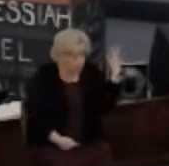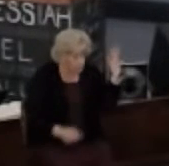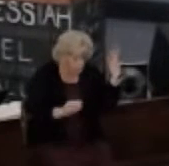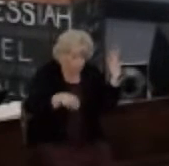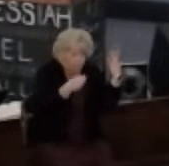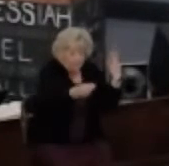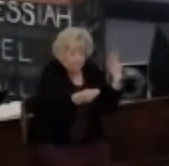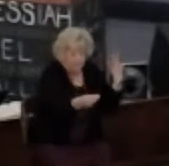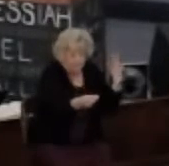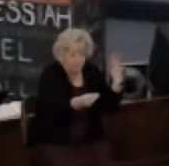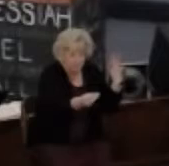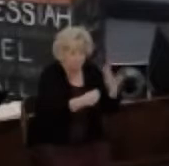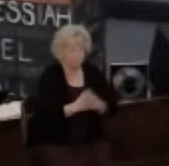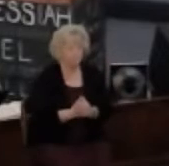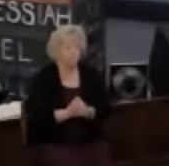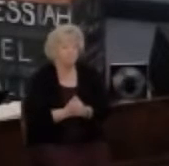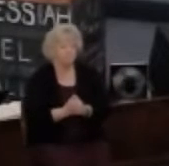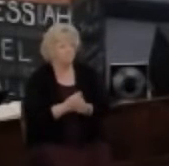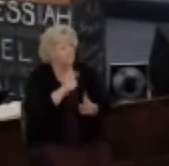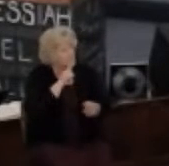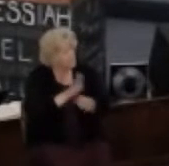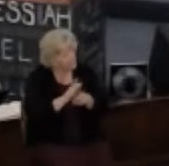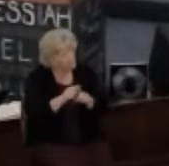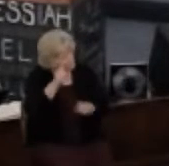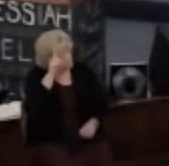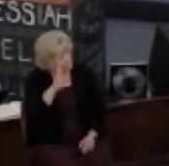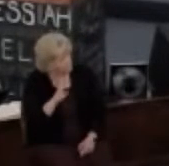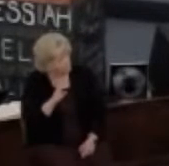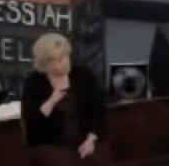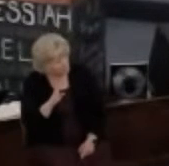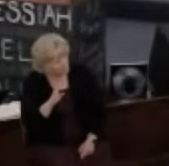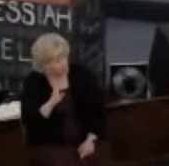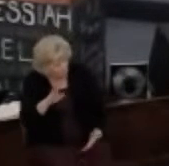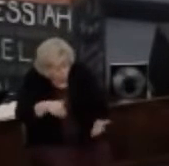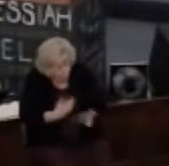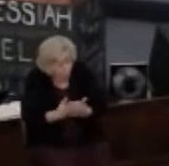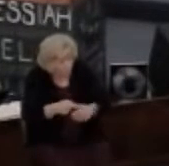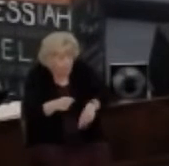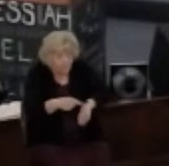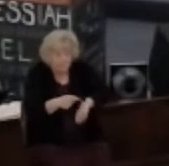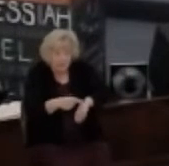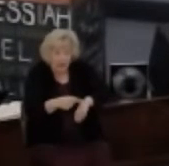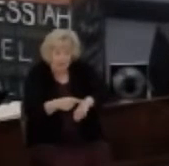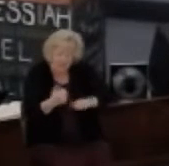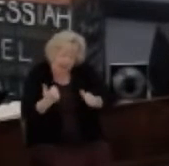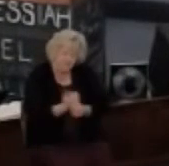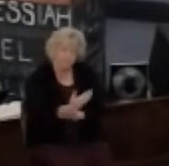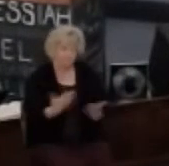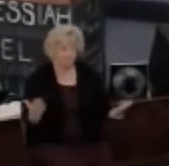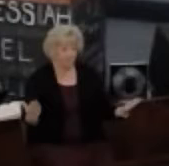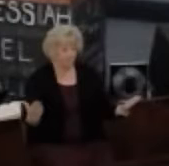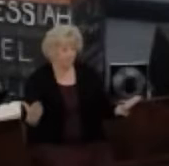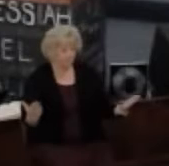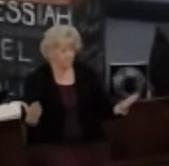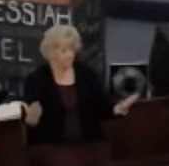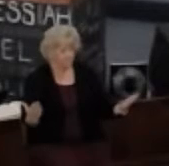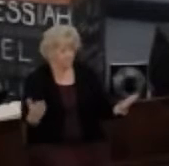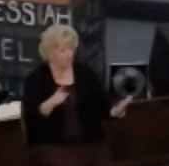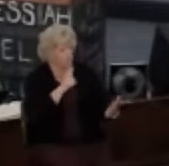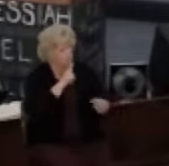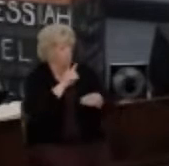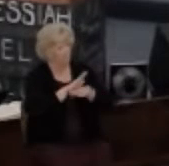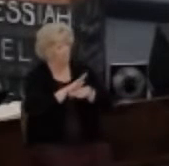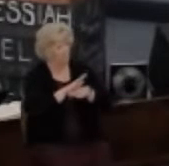to you." Be committed to God means all of the time. in everything. A real